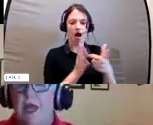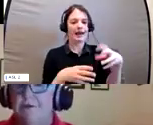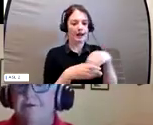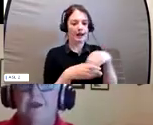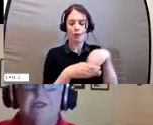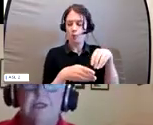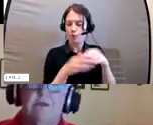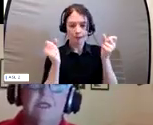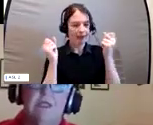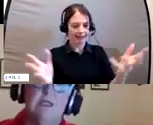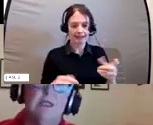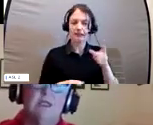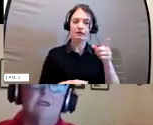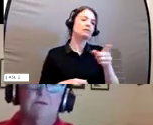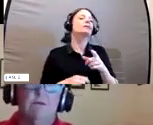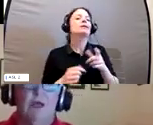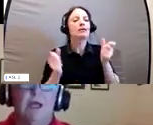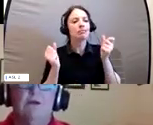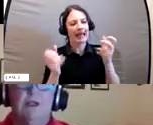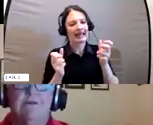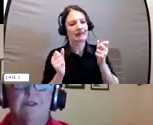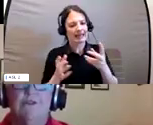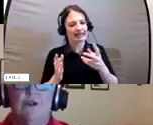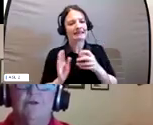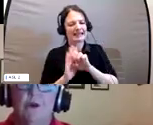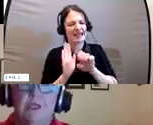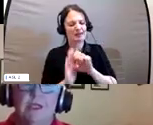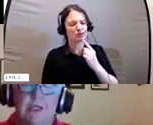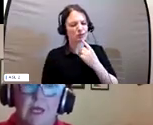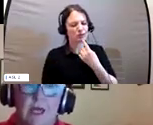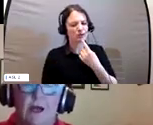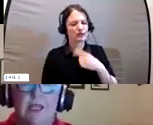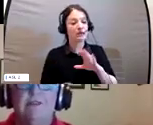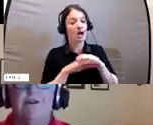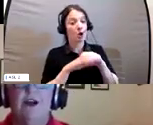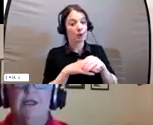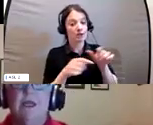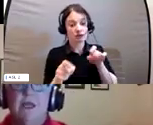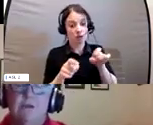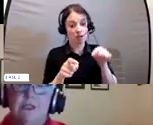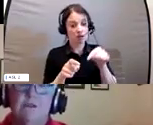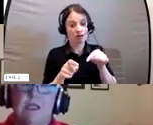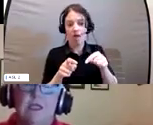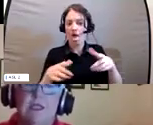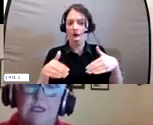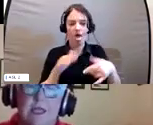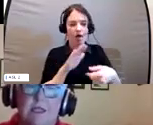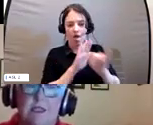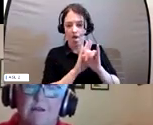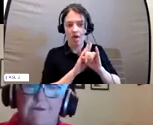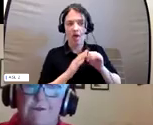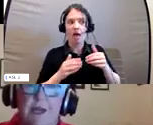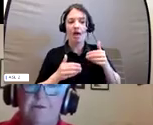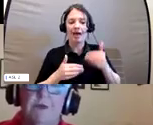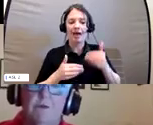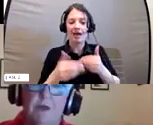number of very serious incidents where coercive control wasn't identified, resulting in the